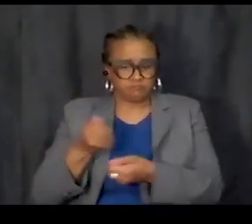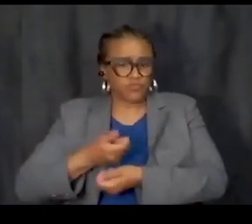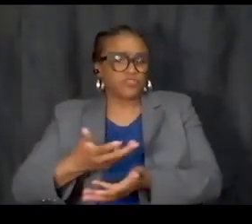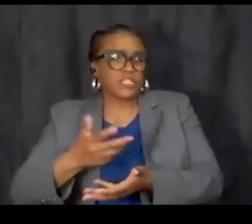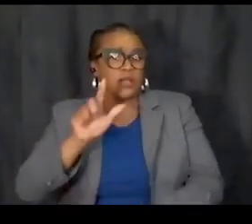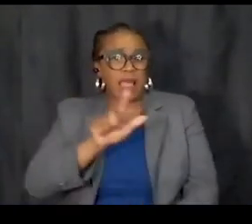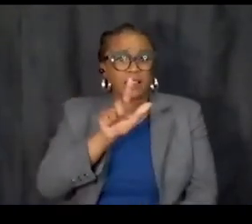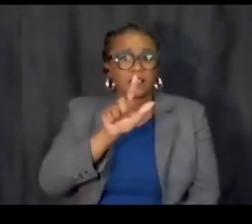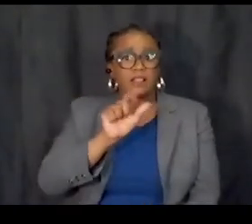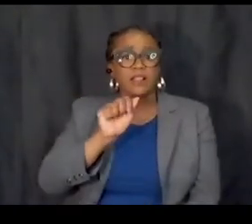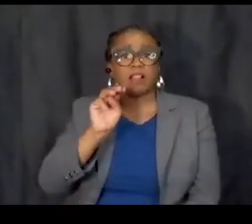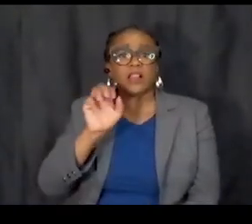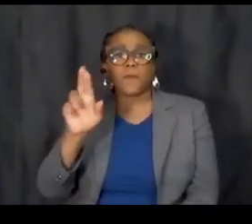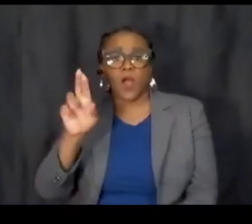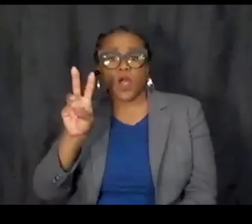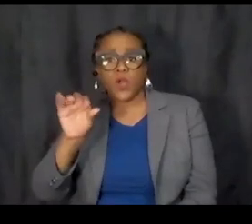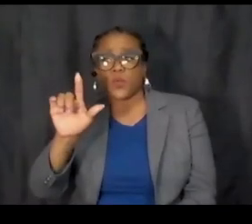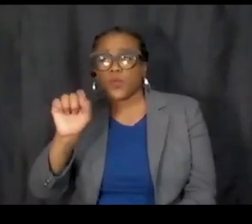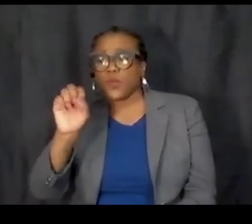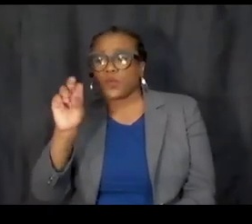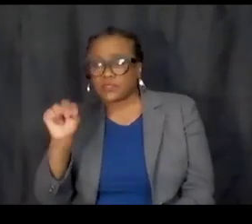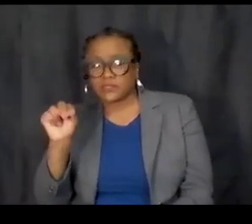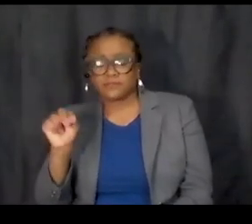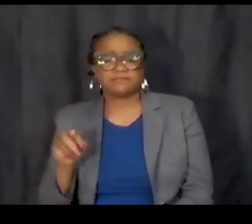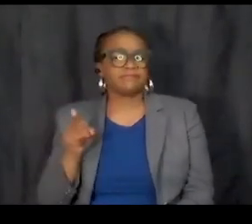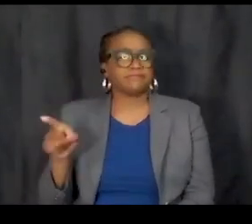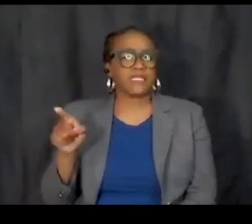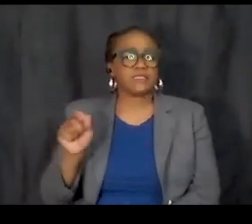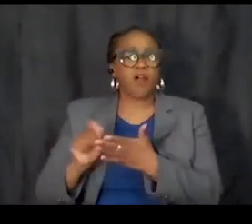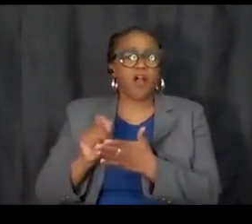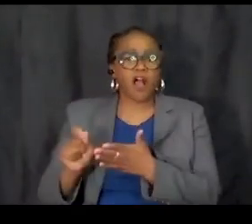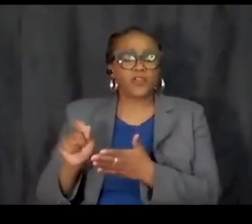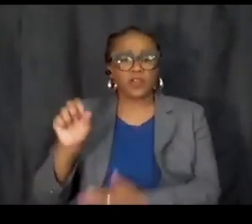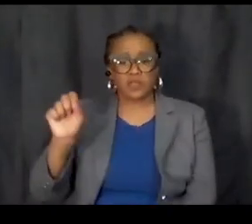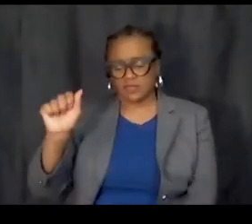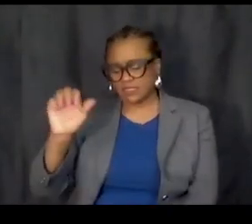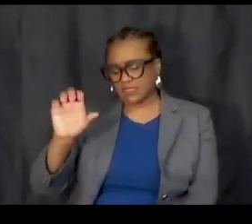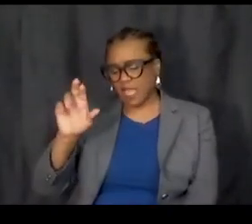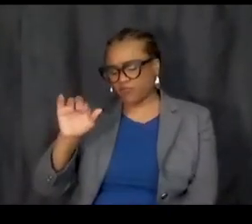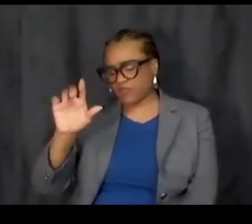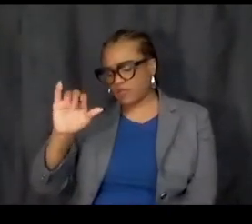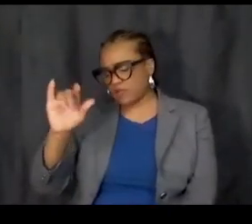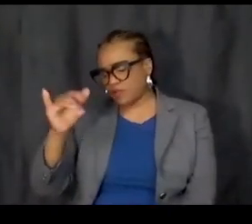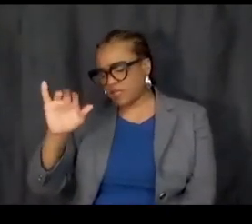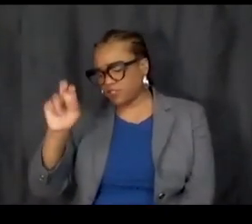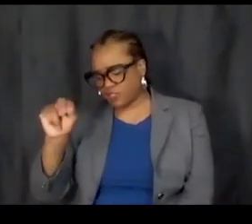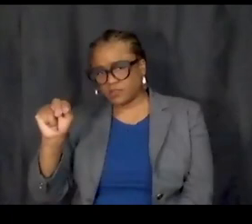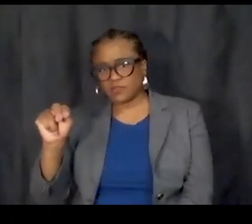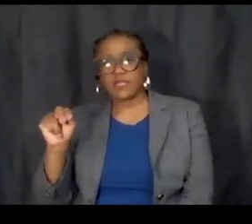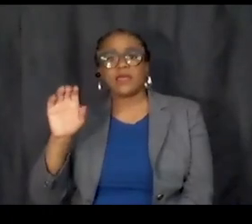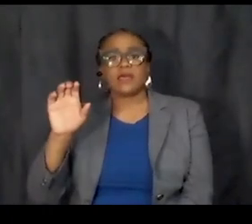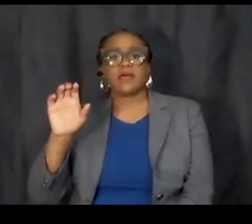Lamar Wilson. L. Lamar Wilson is the author of Sacrilegion, Carolina Wren Press